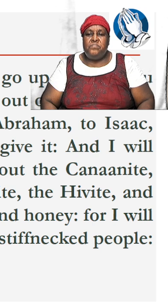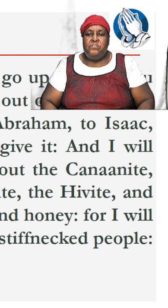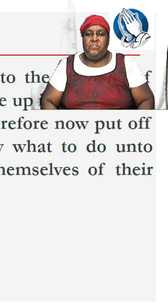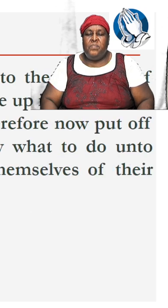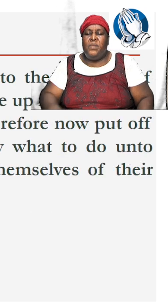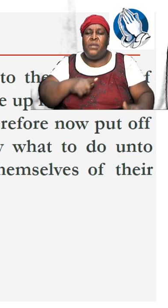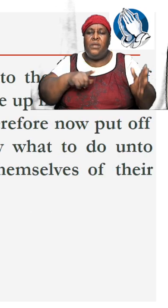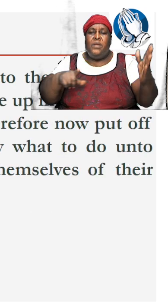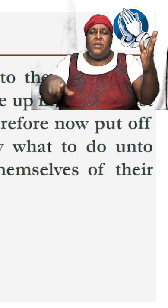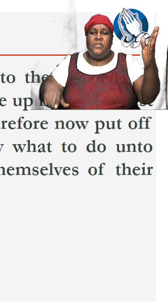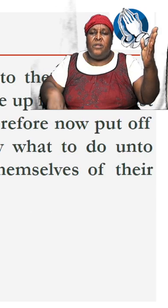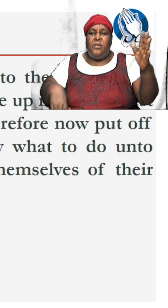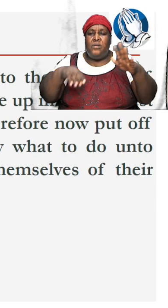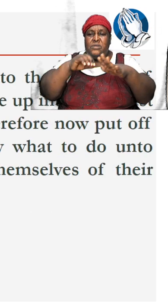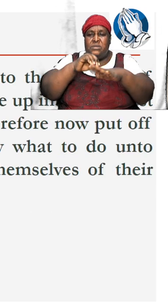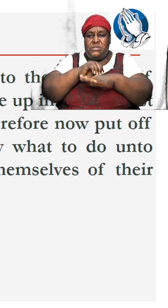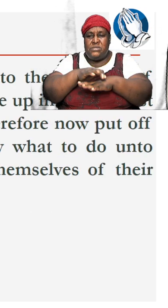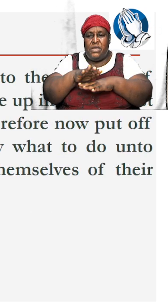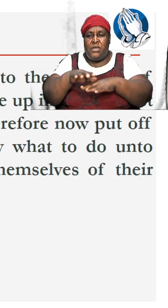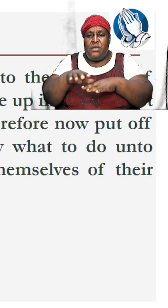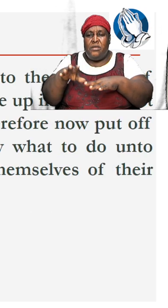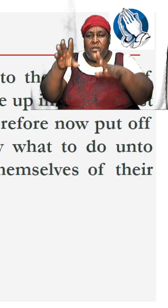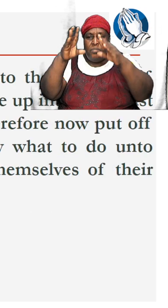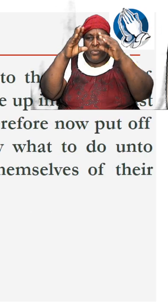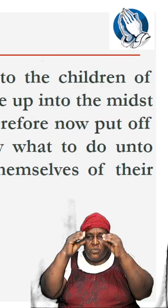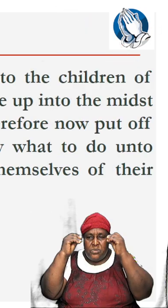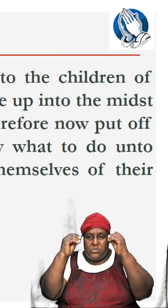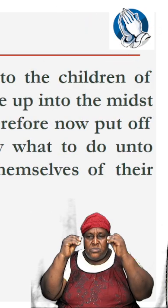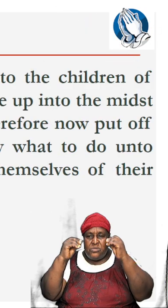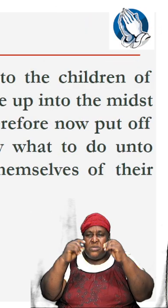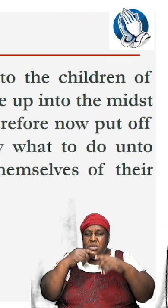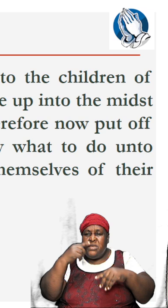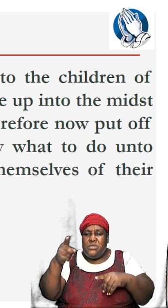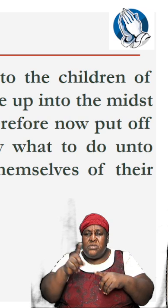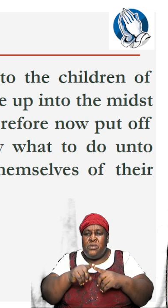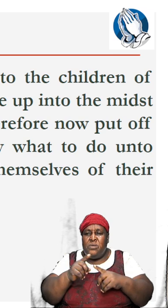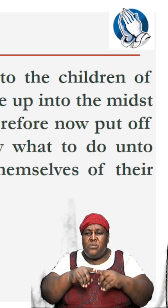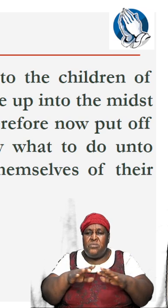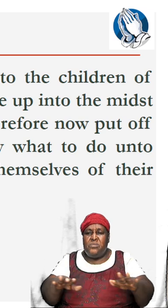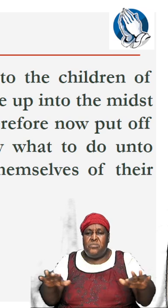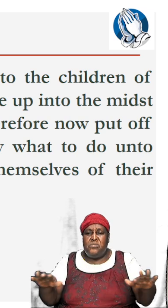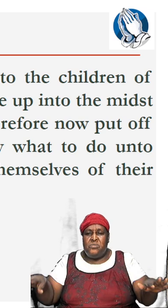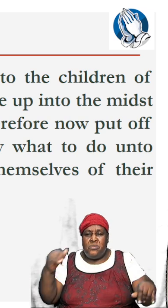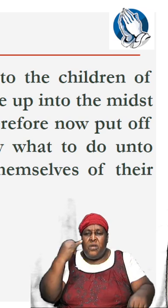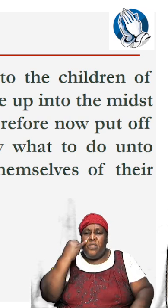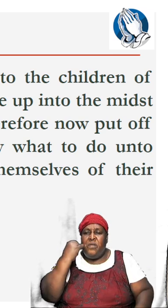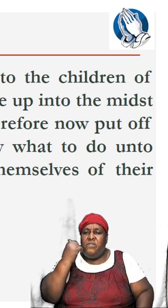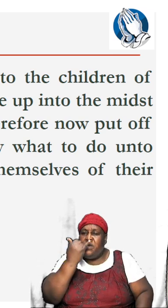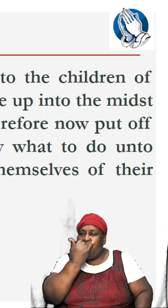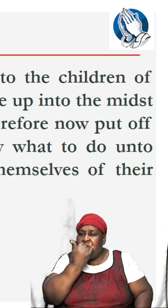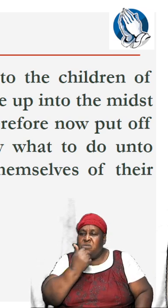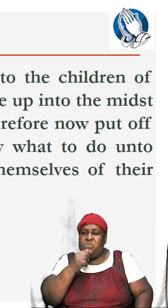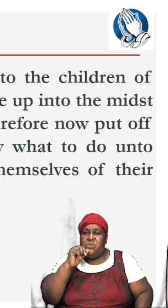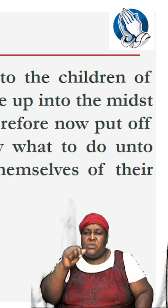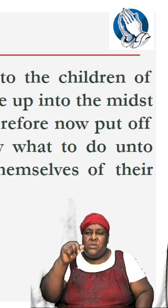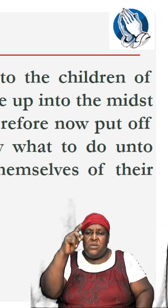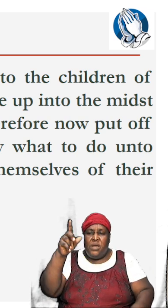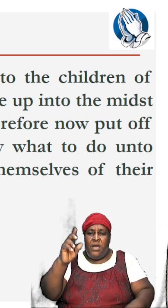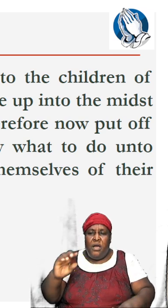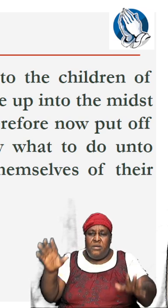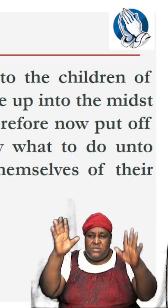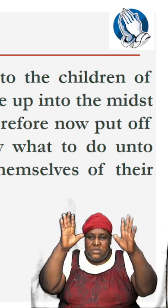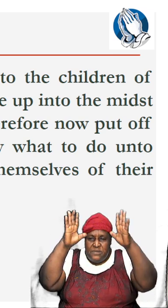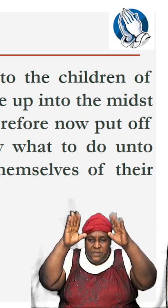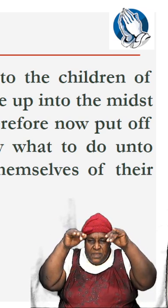the Lord said unto Moses, Say unto the children of Israel, Ye